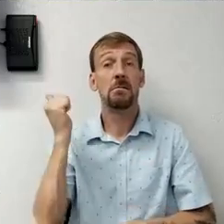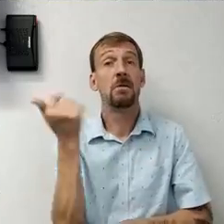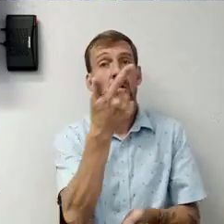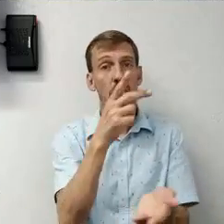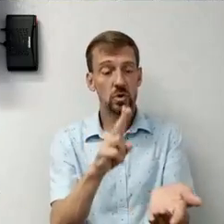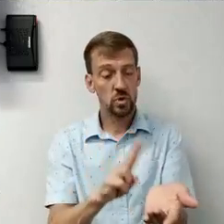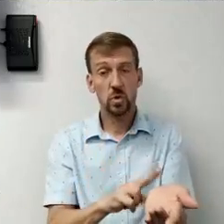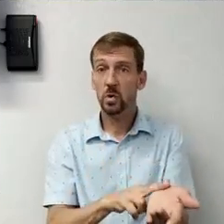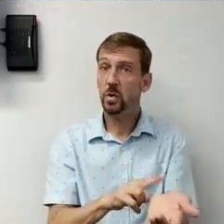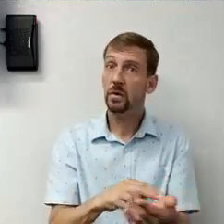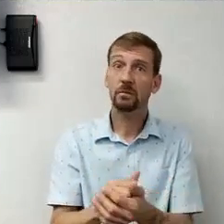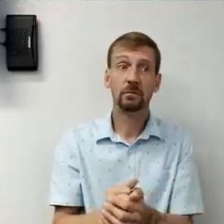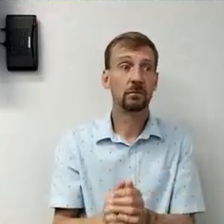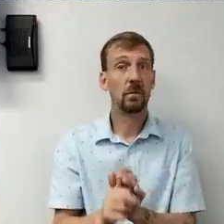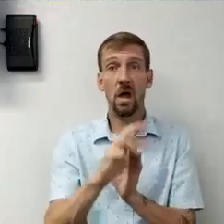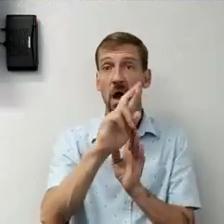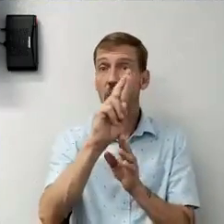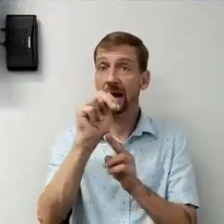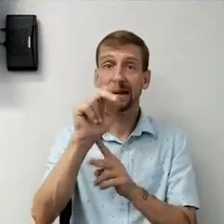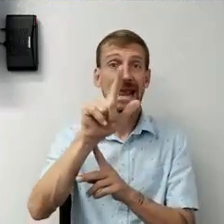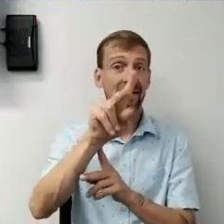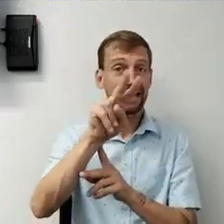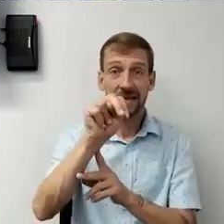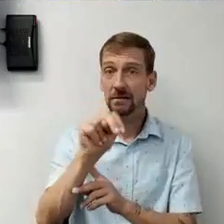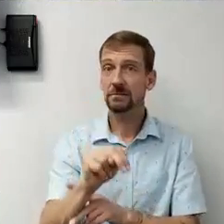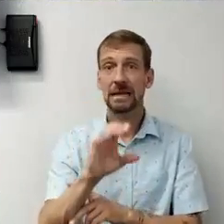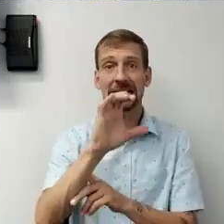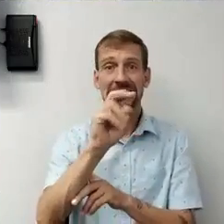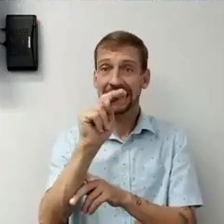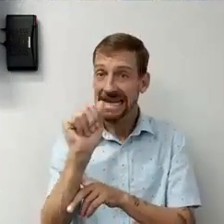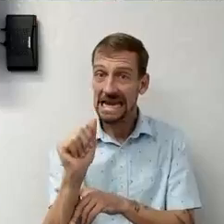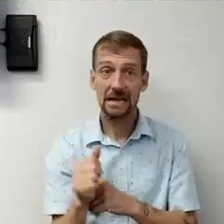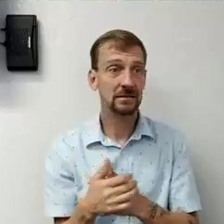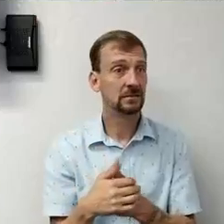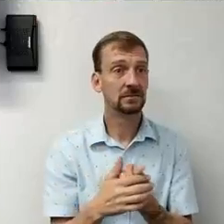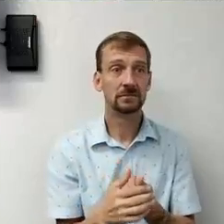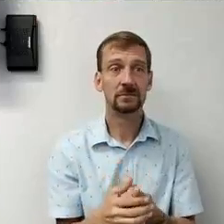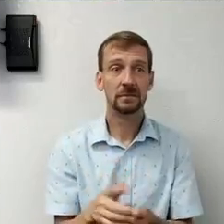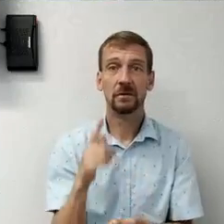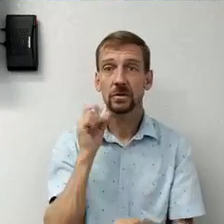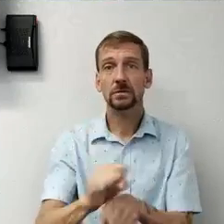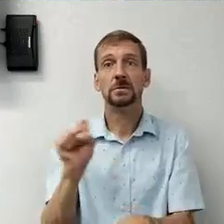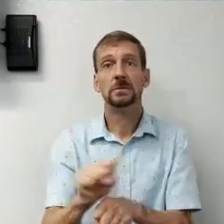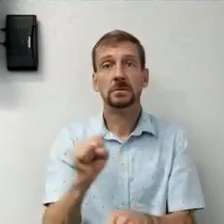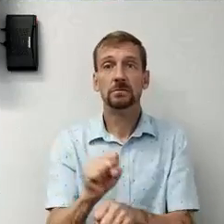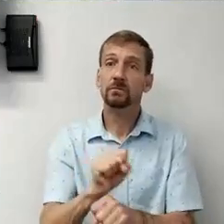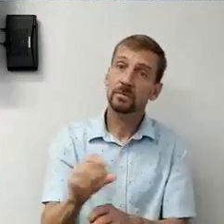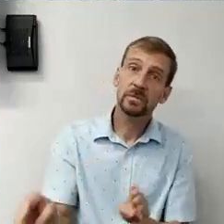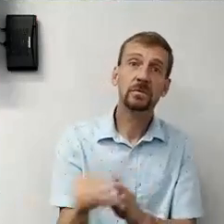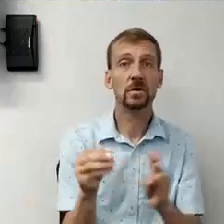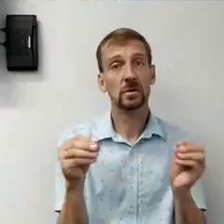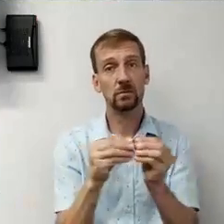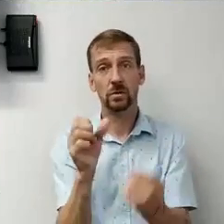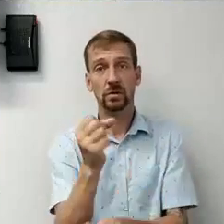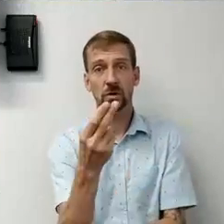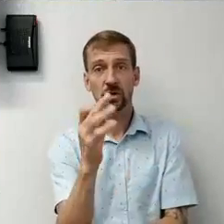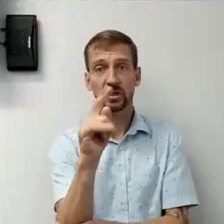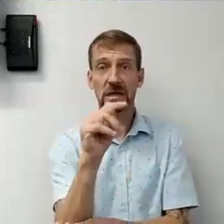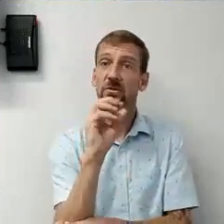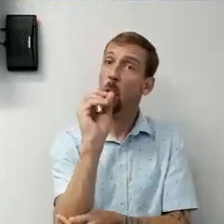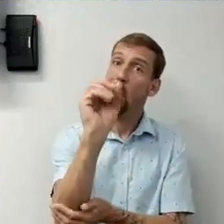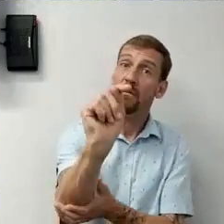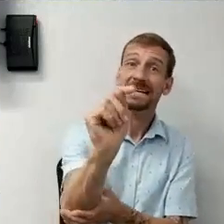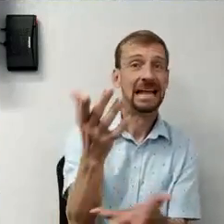nurses, our RNs, LVNs, our CNAs, for working extra shifts or working all the